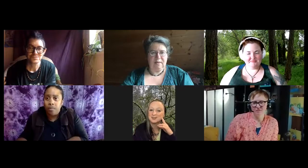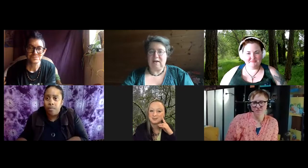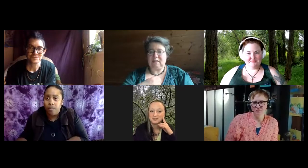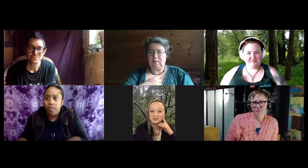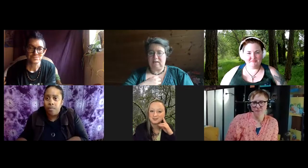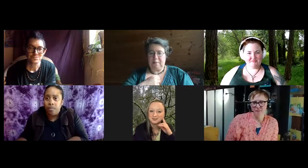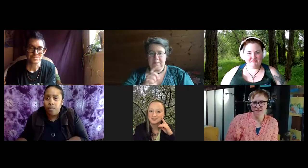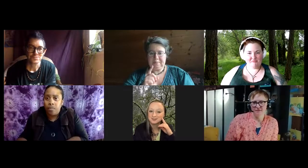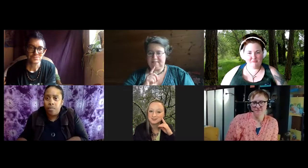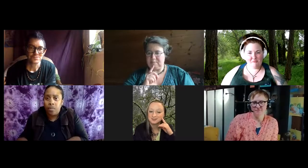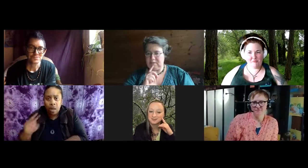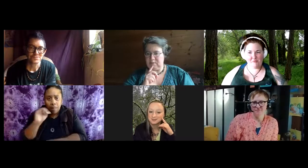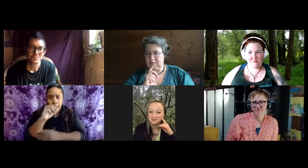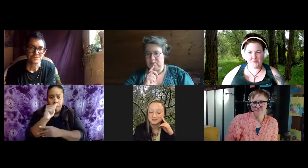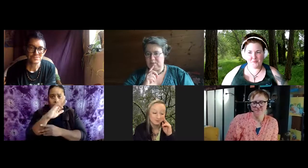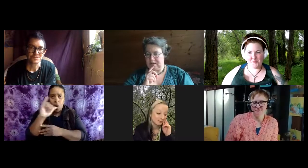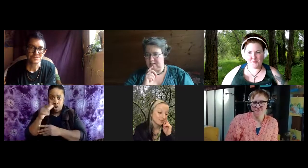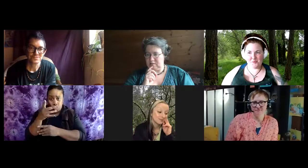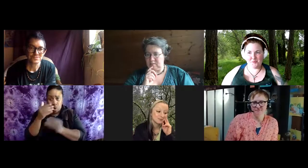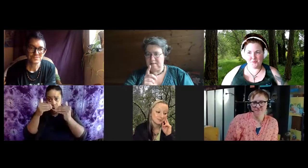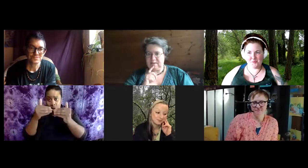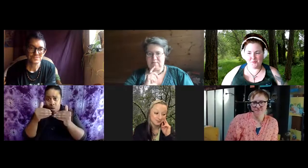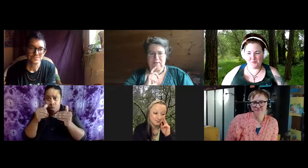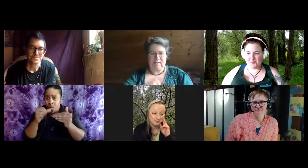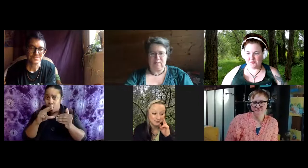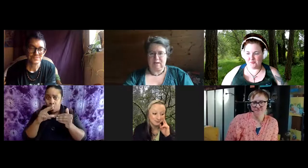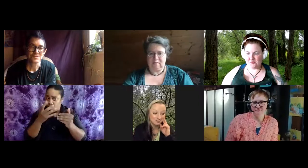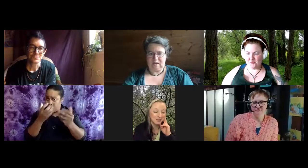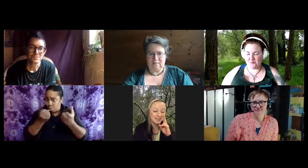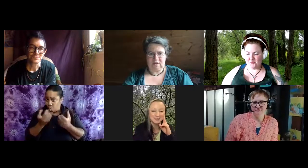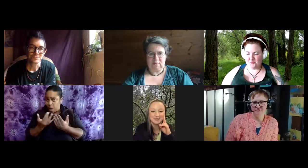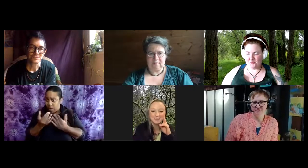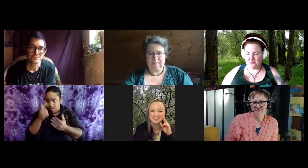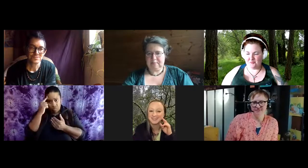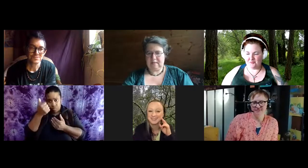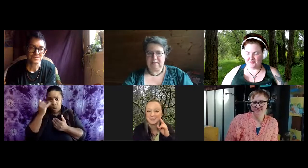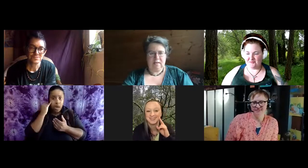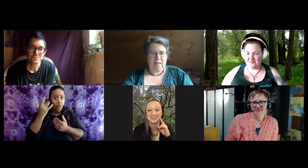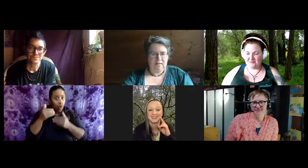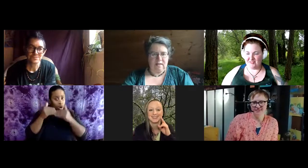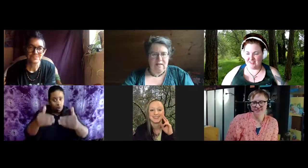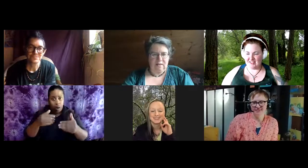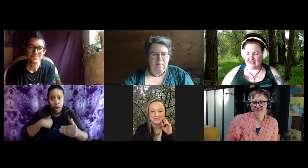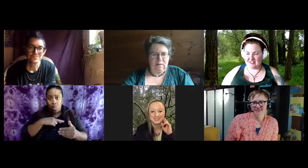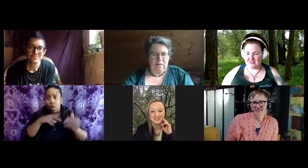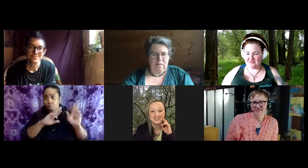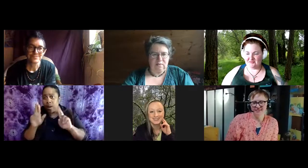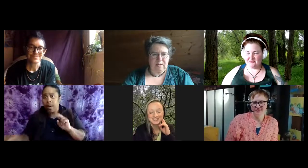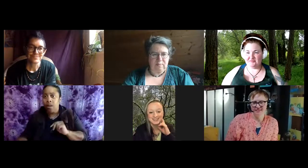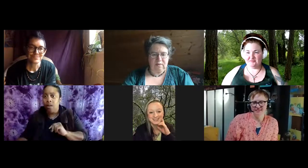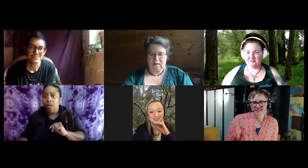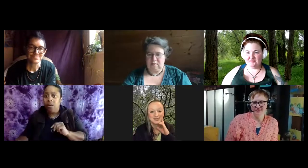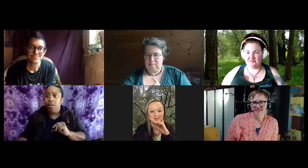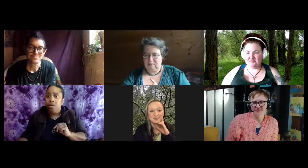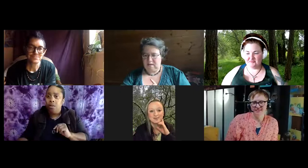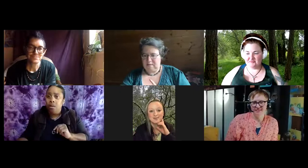PayPal. Mary, did you want to go? It's up to you. If you want to wait, you can wait, but if you want to go, we are ready for you. So I'll ask you to unmute too.